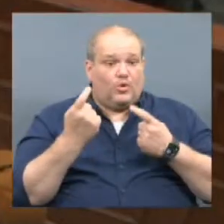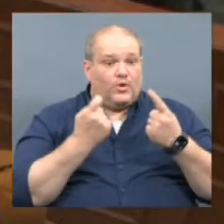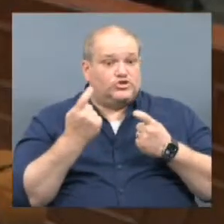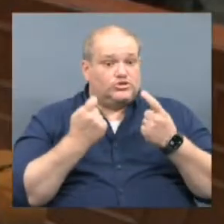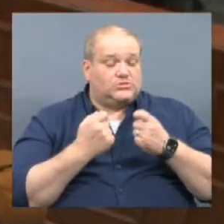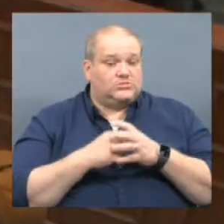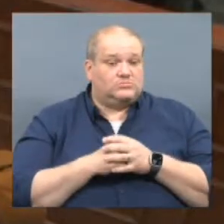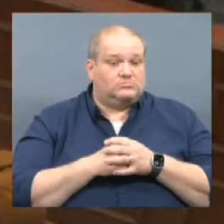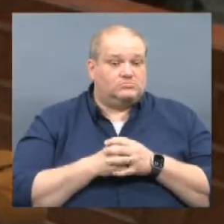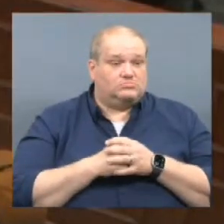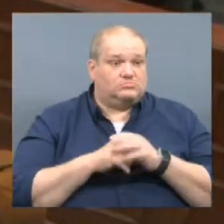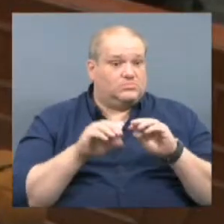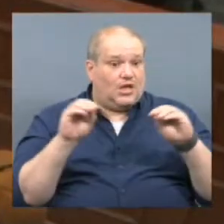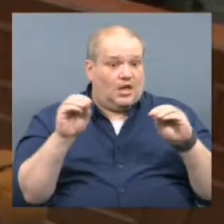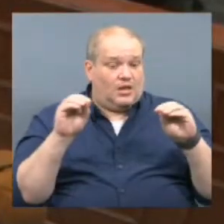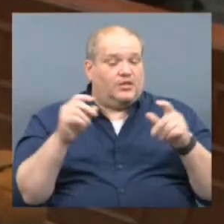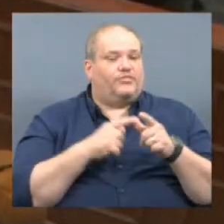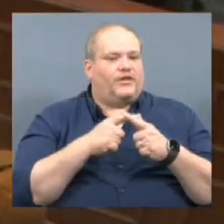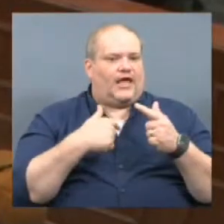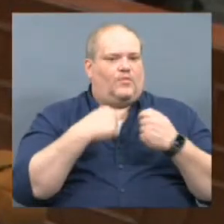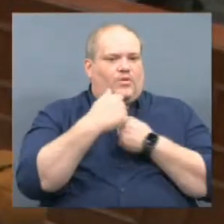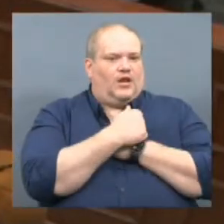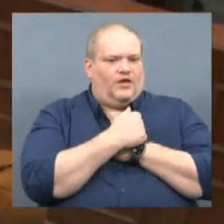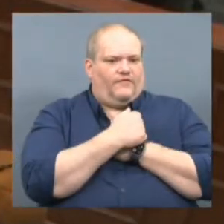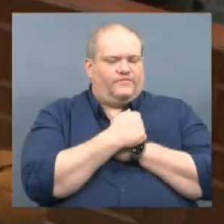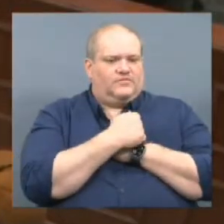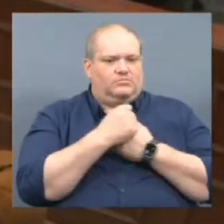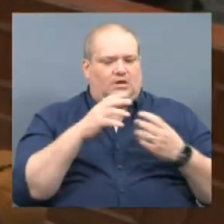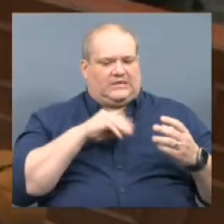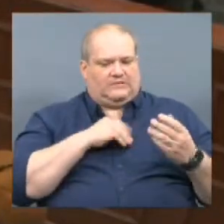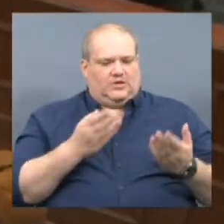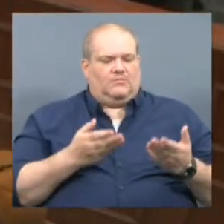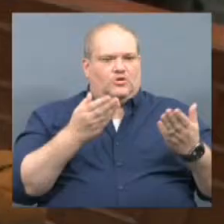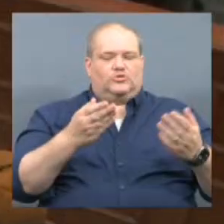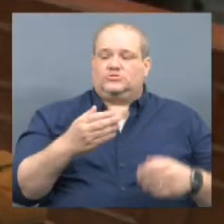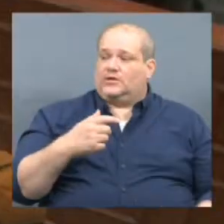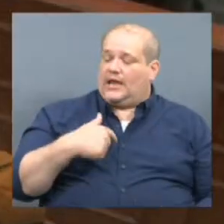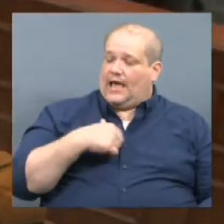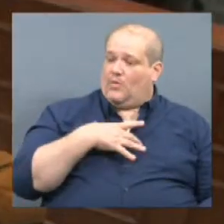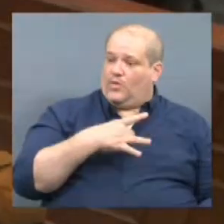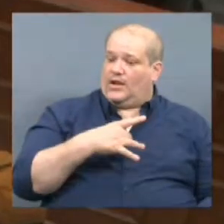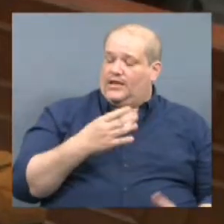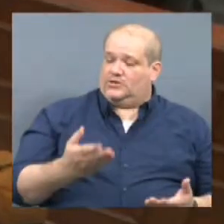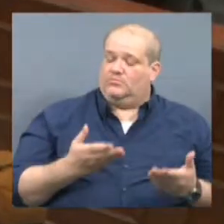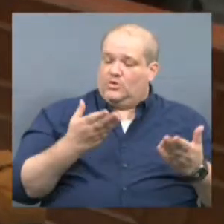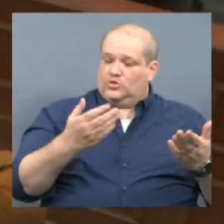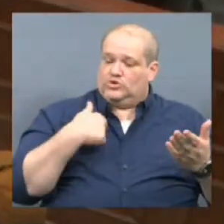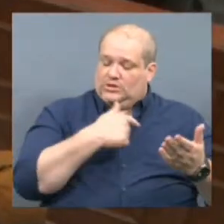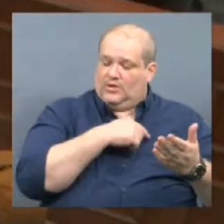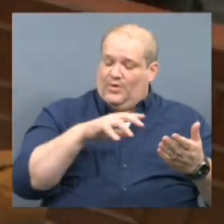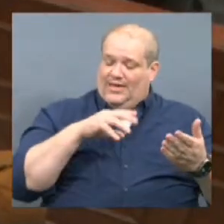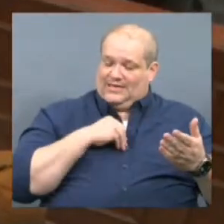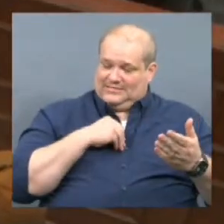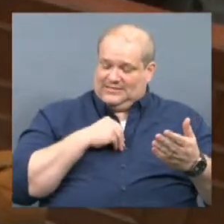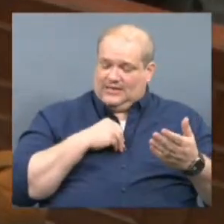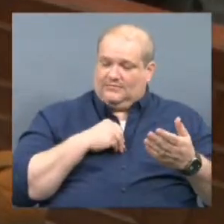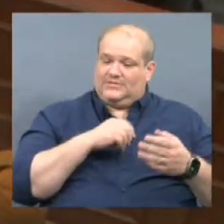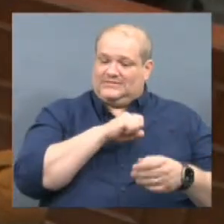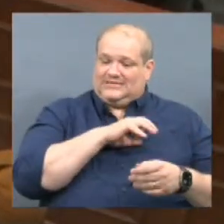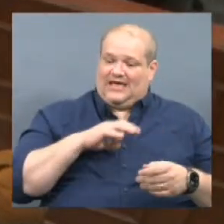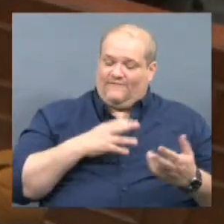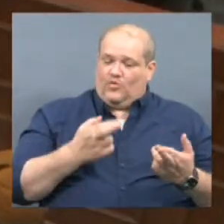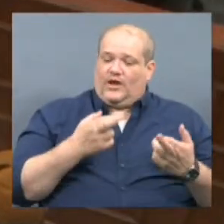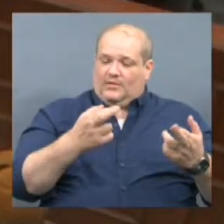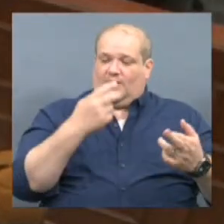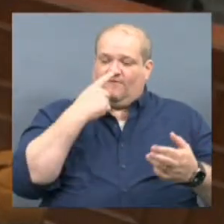commissioners? If not, I would love to entertain a motion. Mr. Chair, I'd like to make a motion that we accept staff's recommendation for